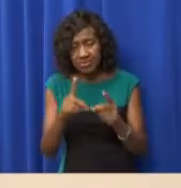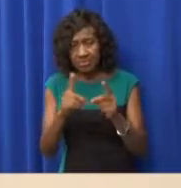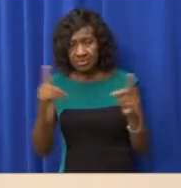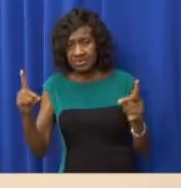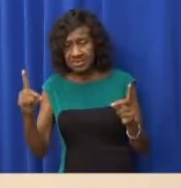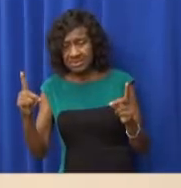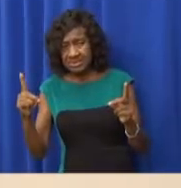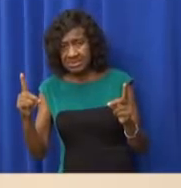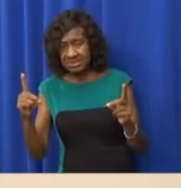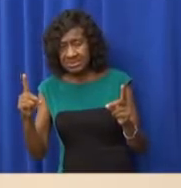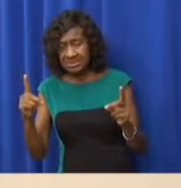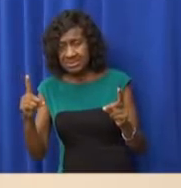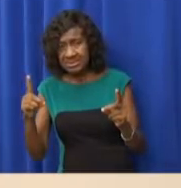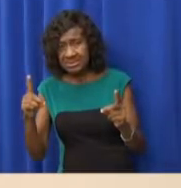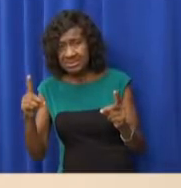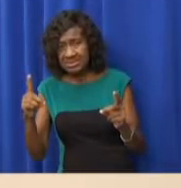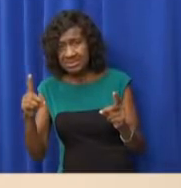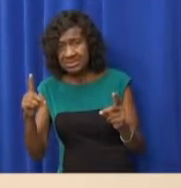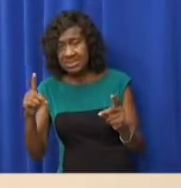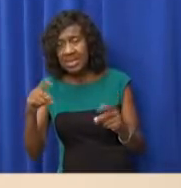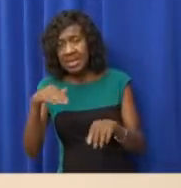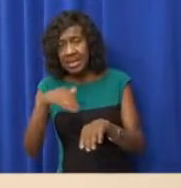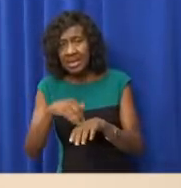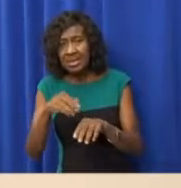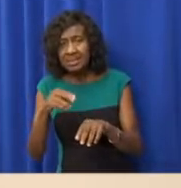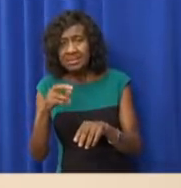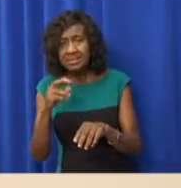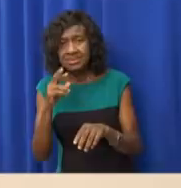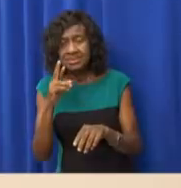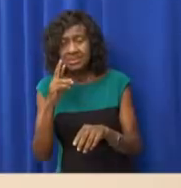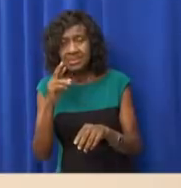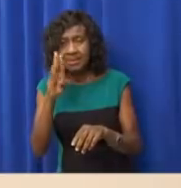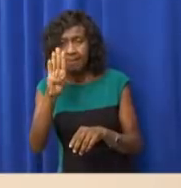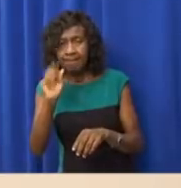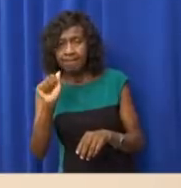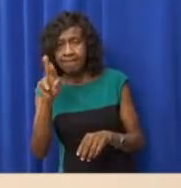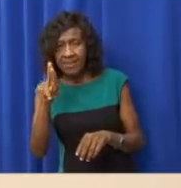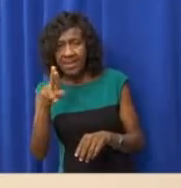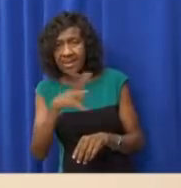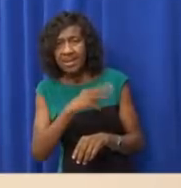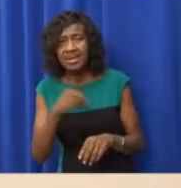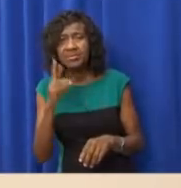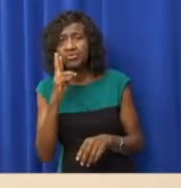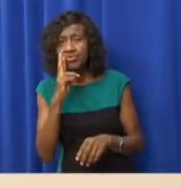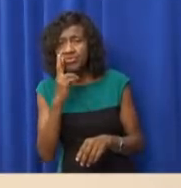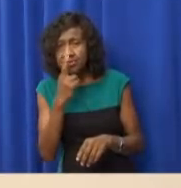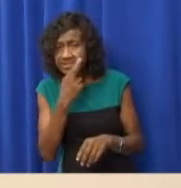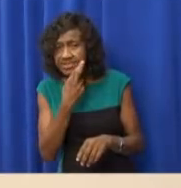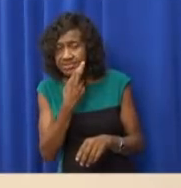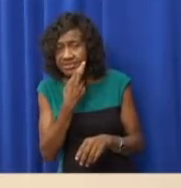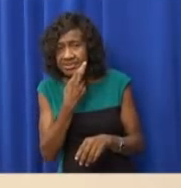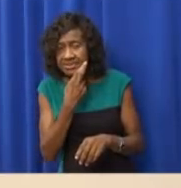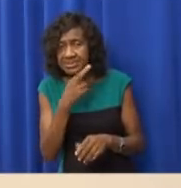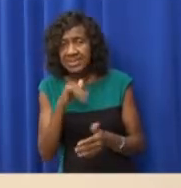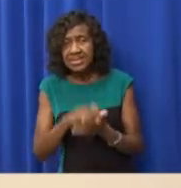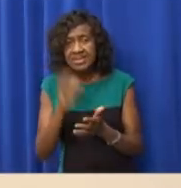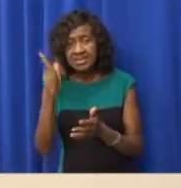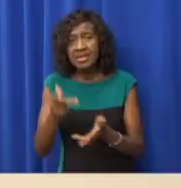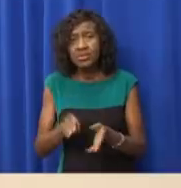at the bars and restaurants, the open-air bars and restaurants, which will be allowed to open as of